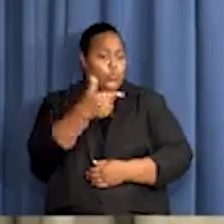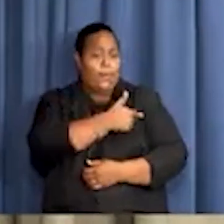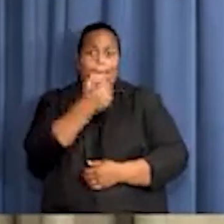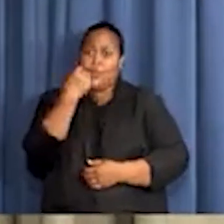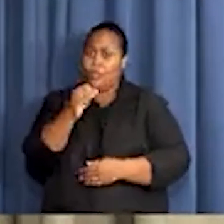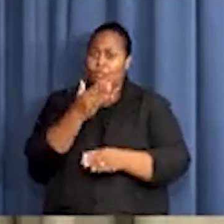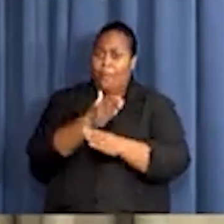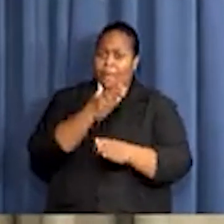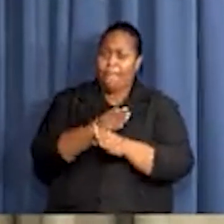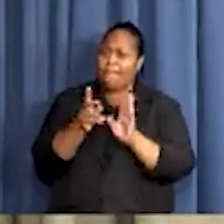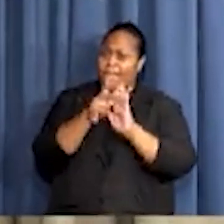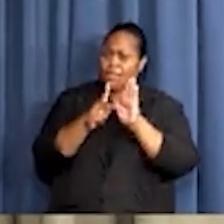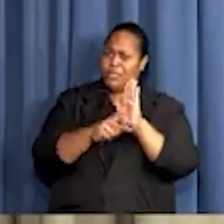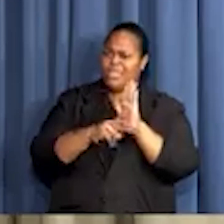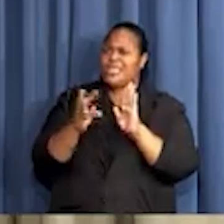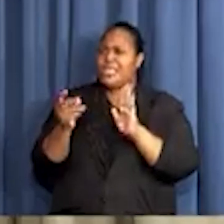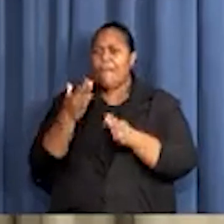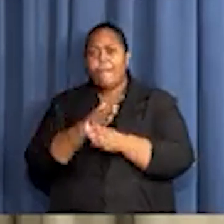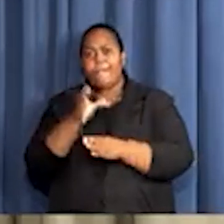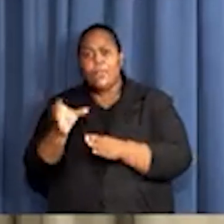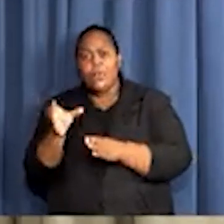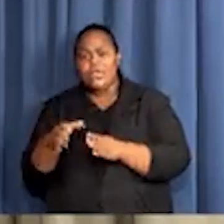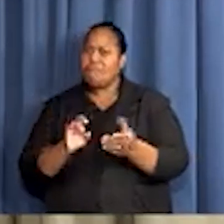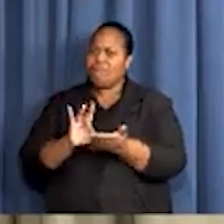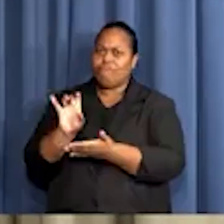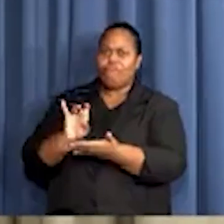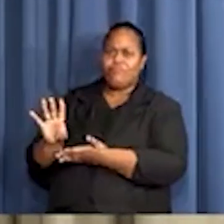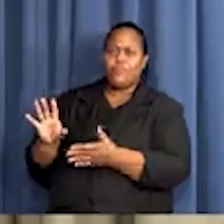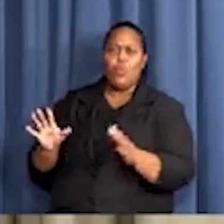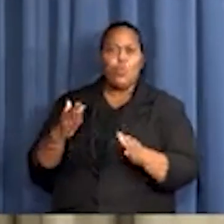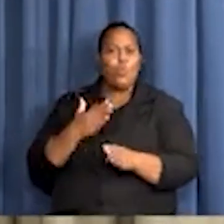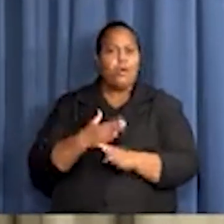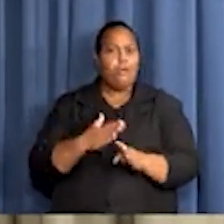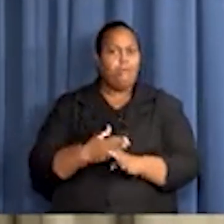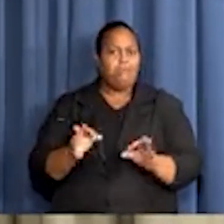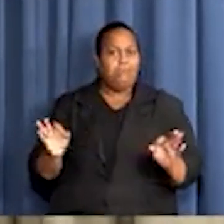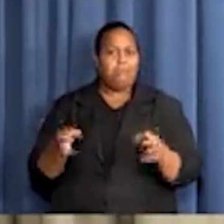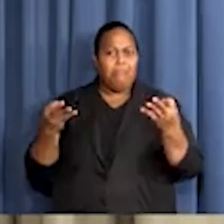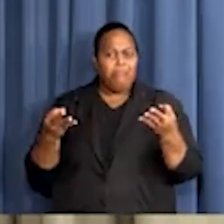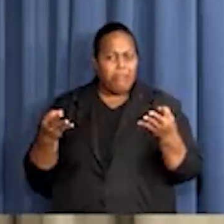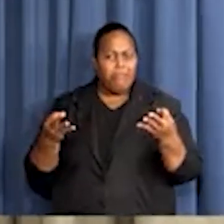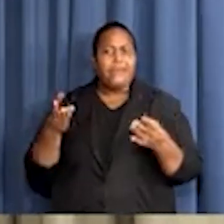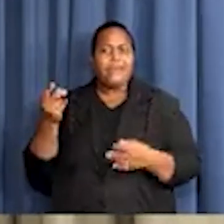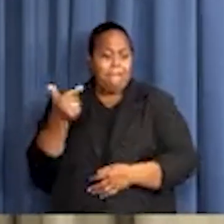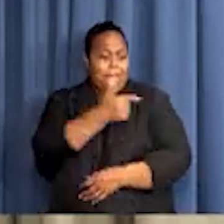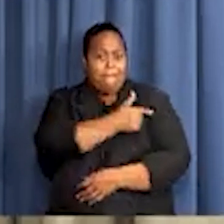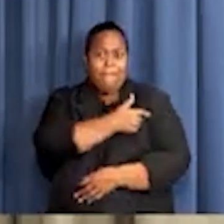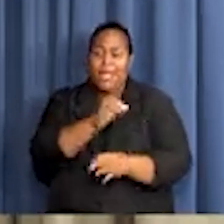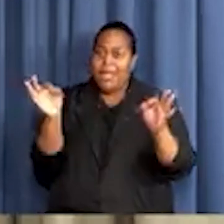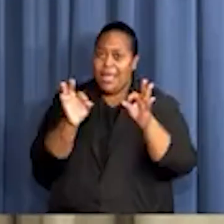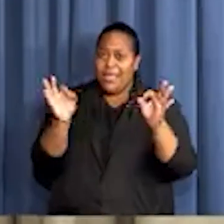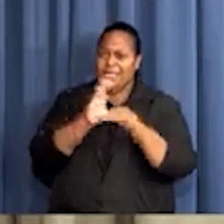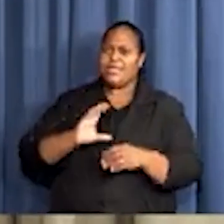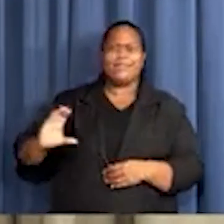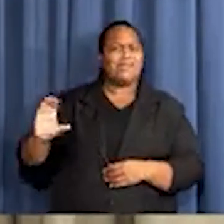policy led to some workers losing their jobs. Some unvaccinated citizens were not able to